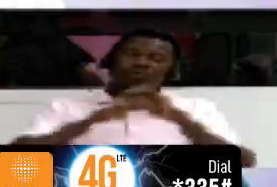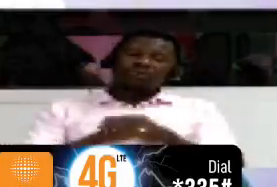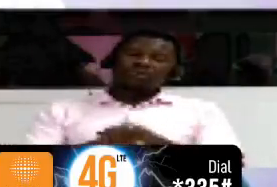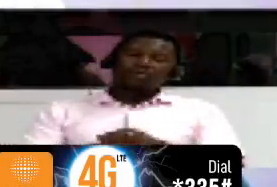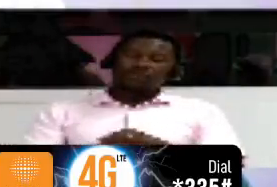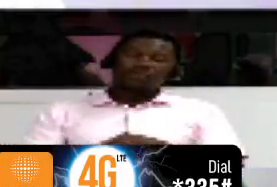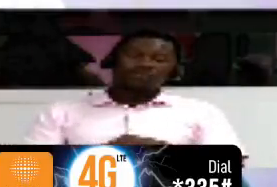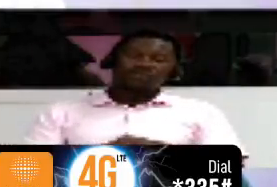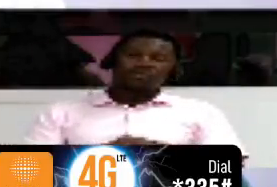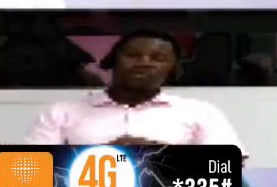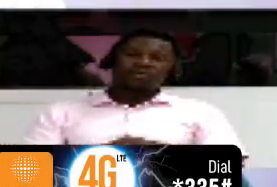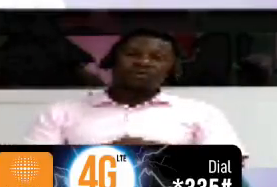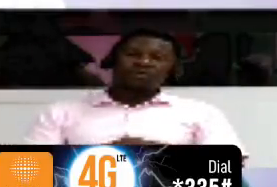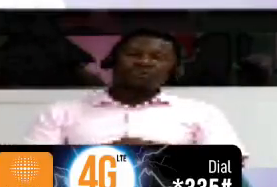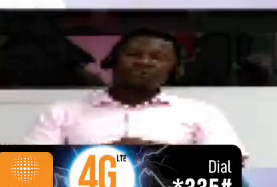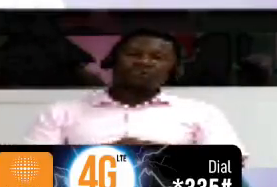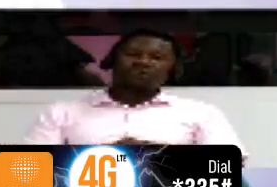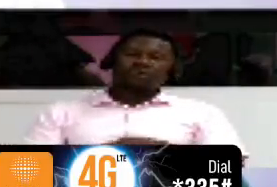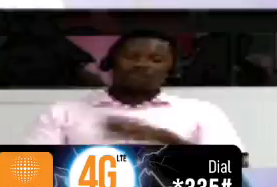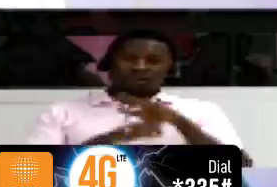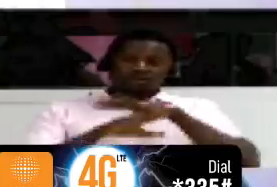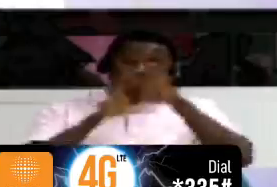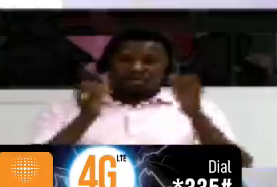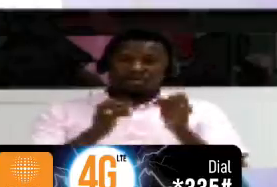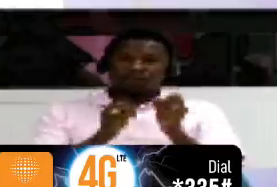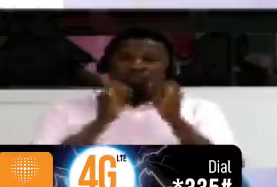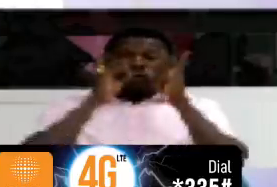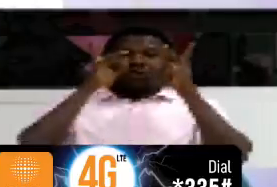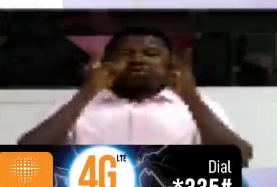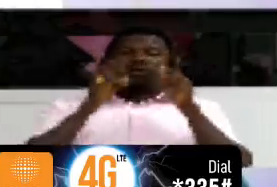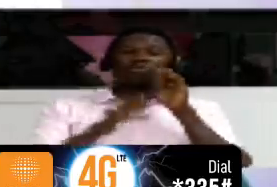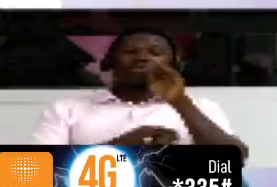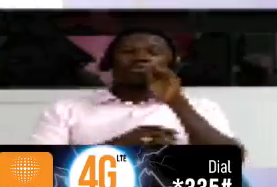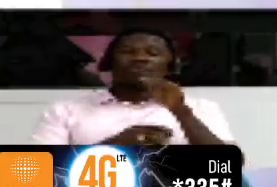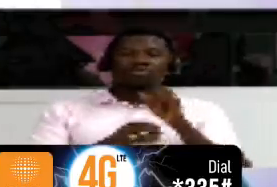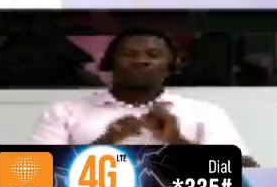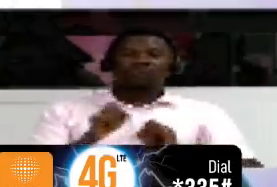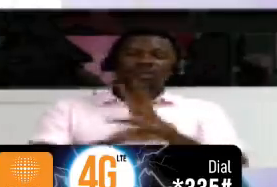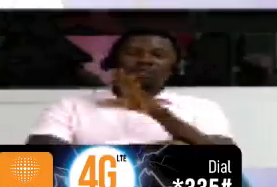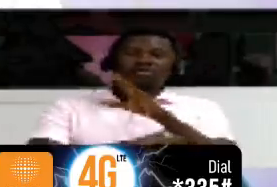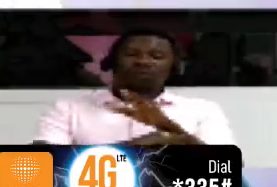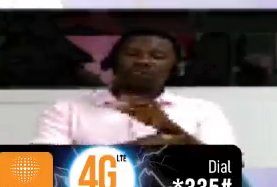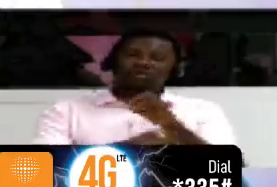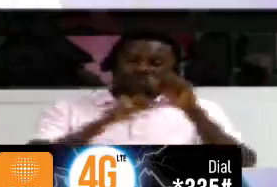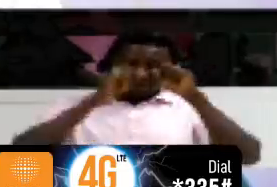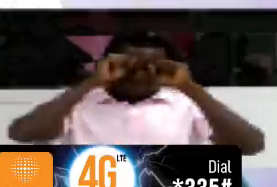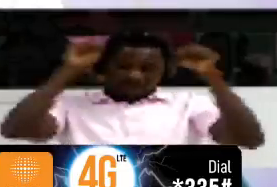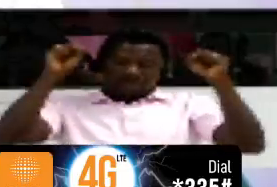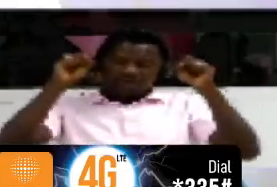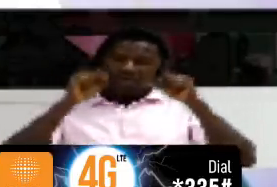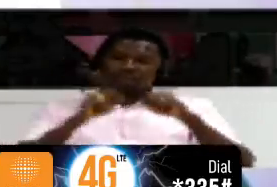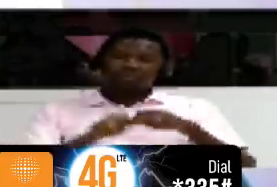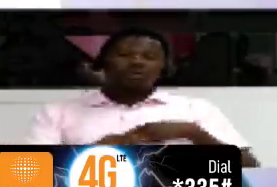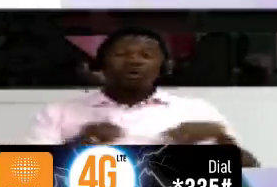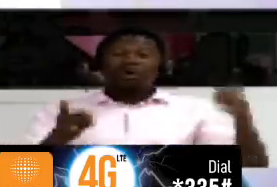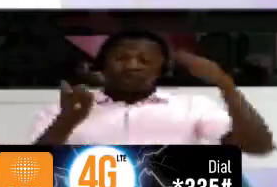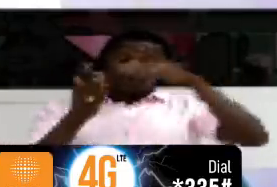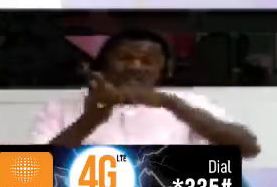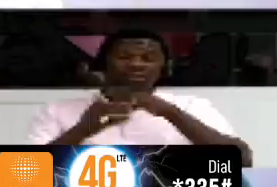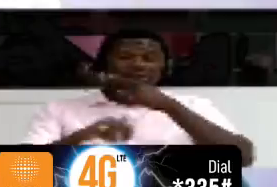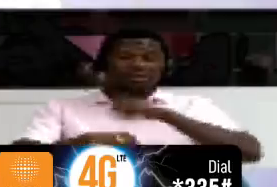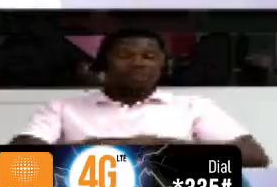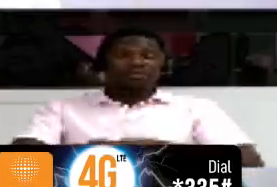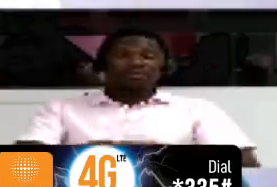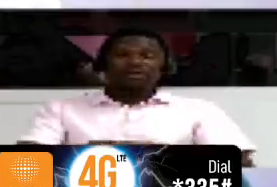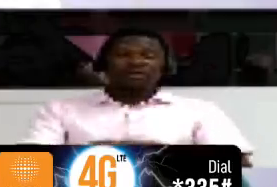so that a wake-up call will be sent to the authorities. Because up to that time,